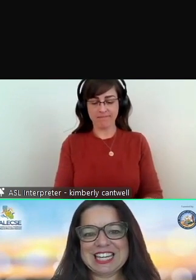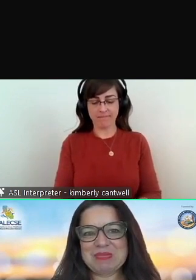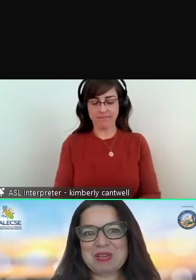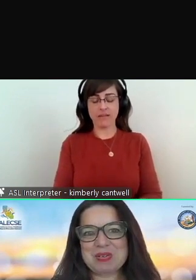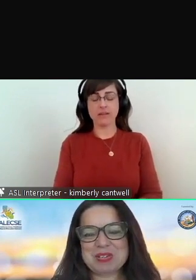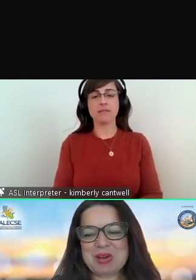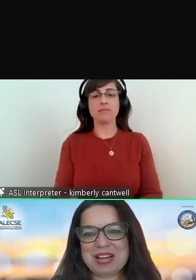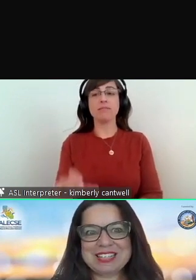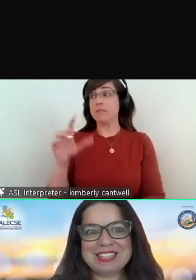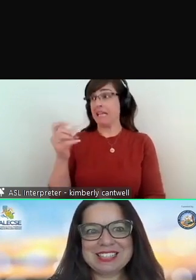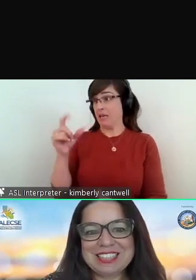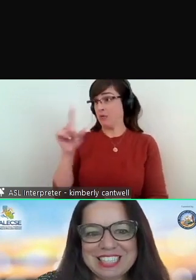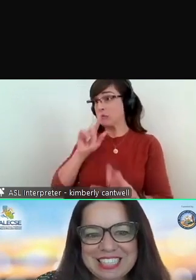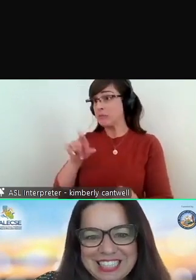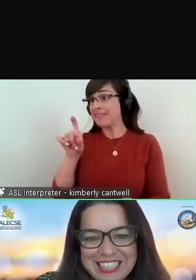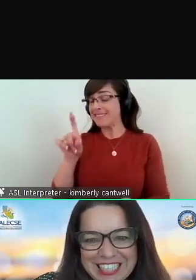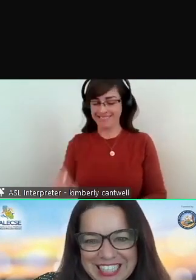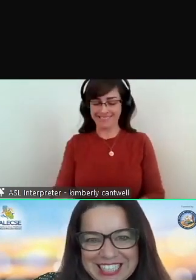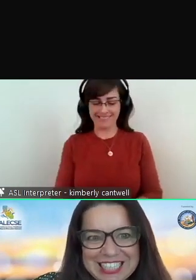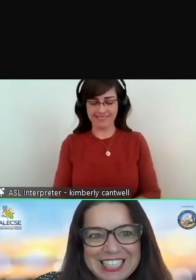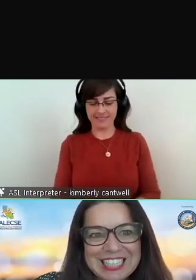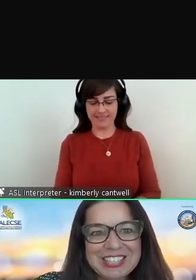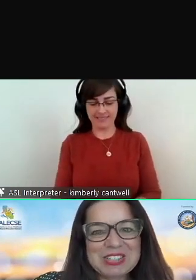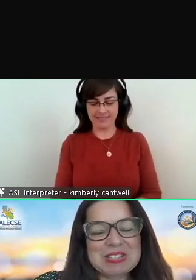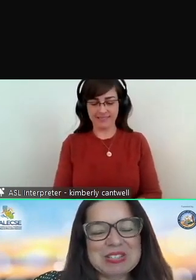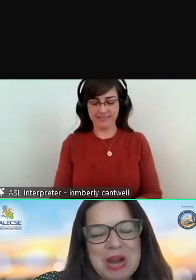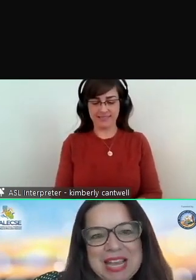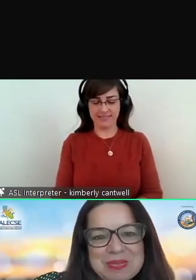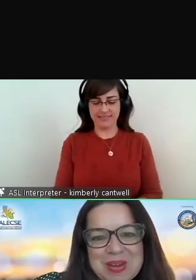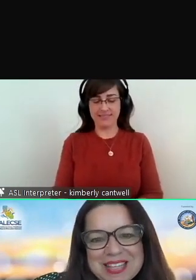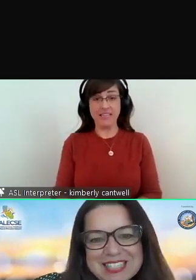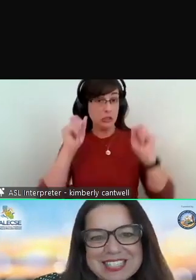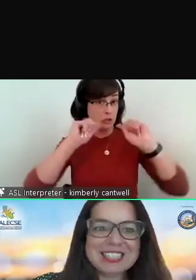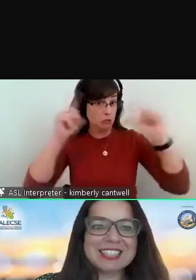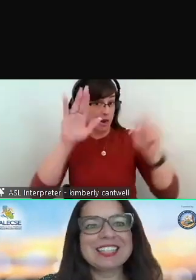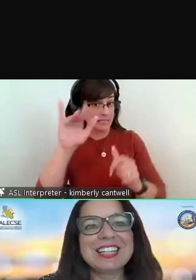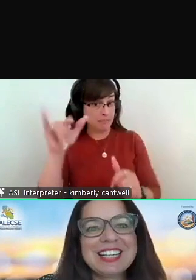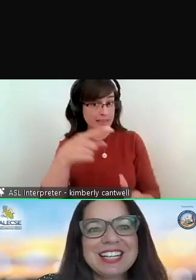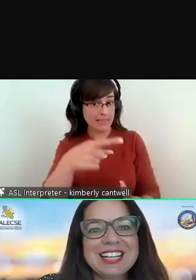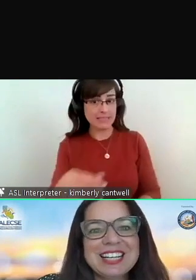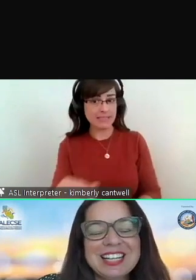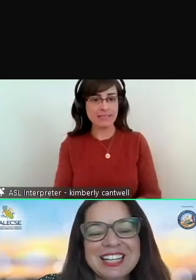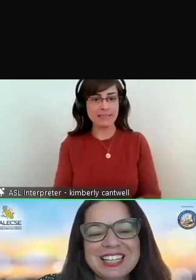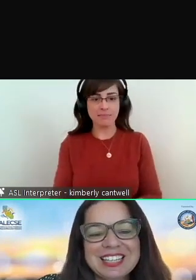Did anybody respond or surprised by this?